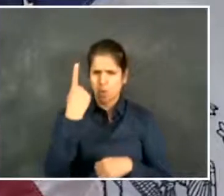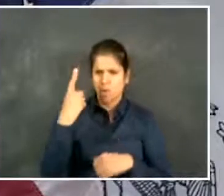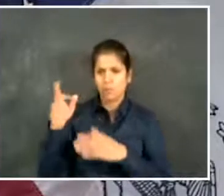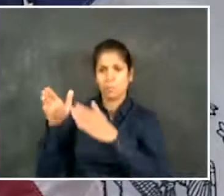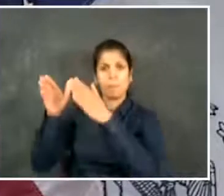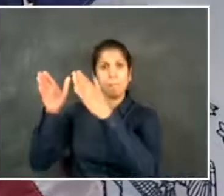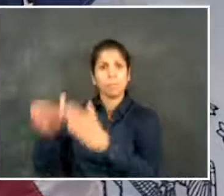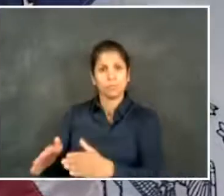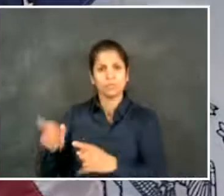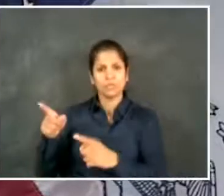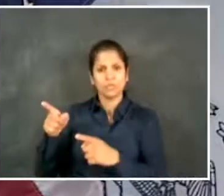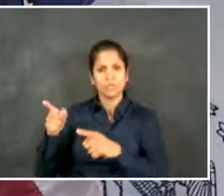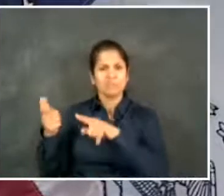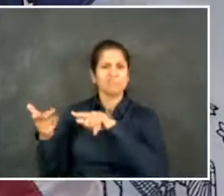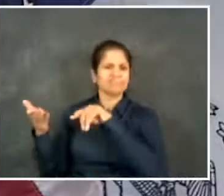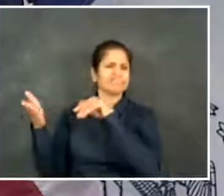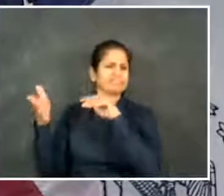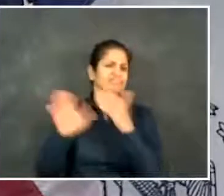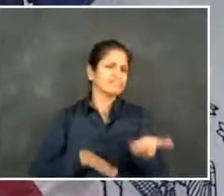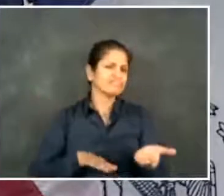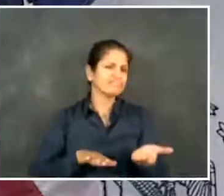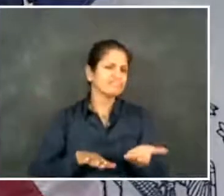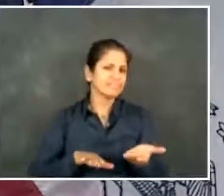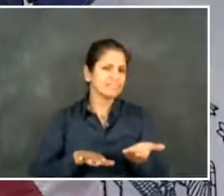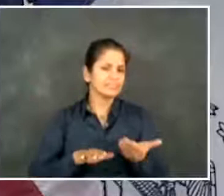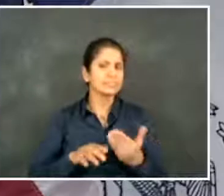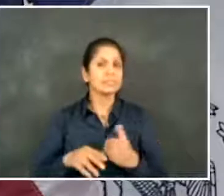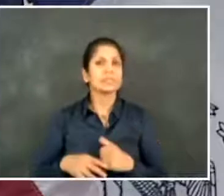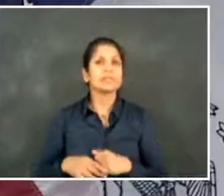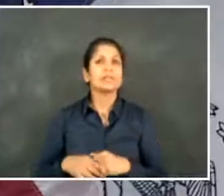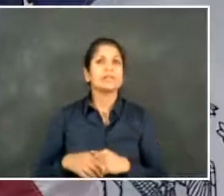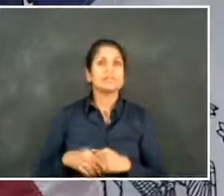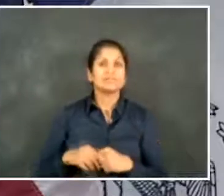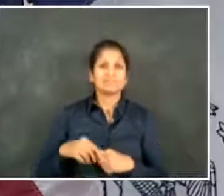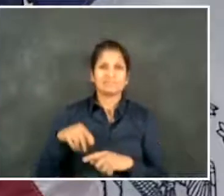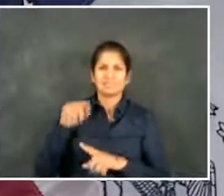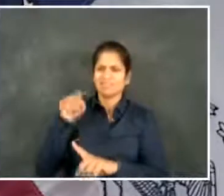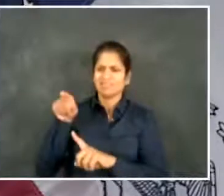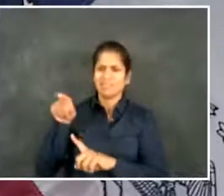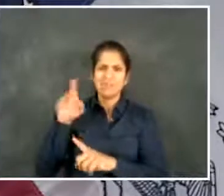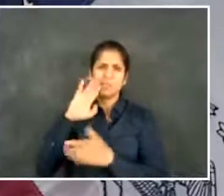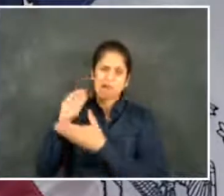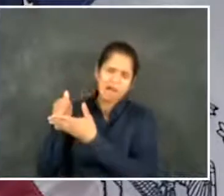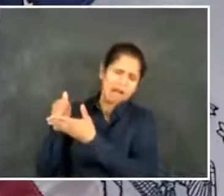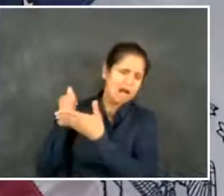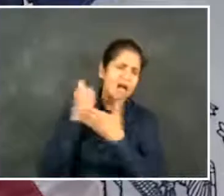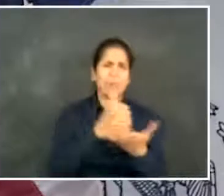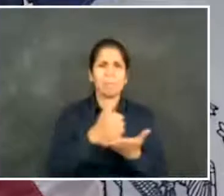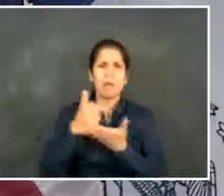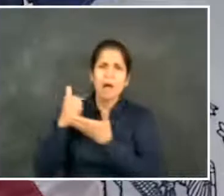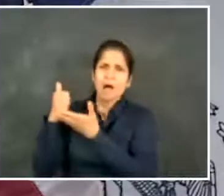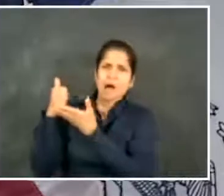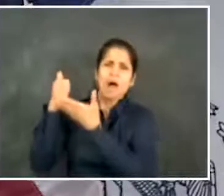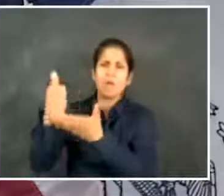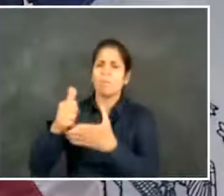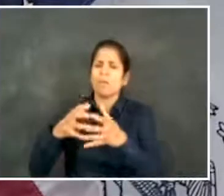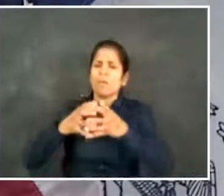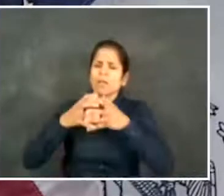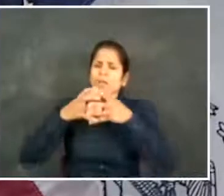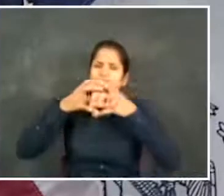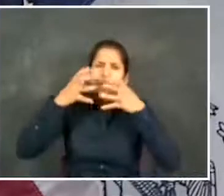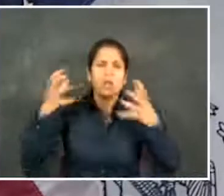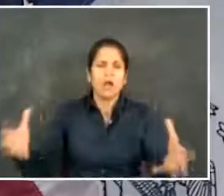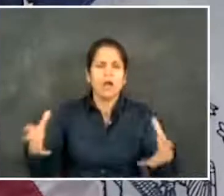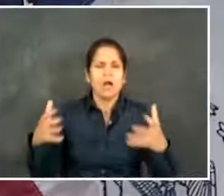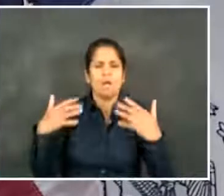And there's something particularly painful when someone does the right thing. A fellow American comes from across the country